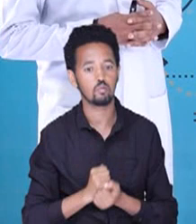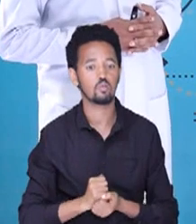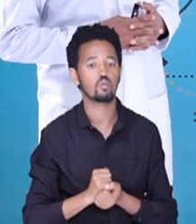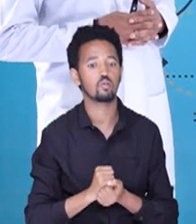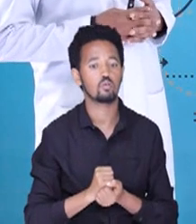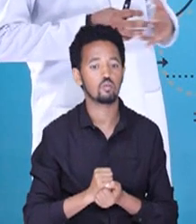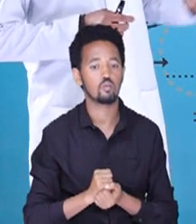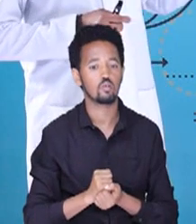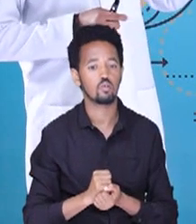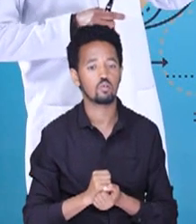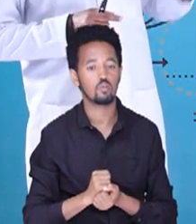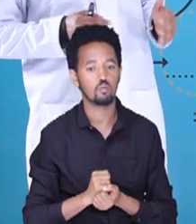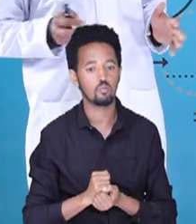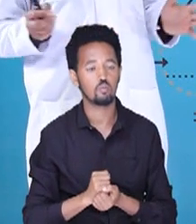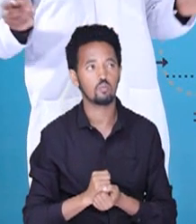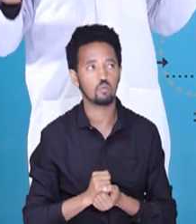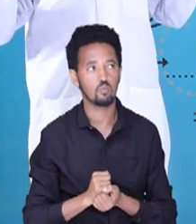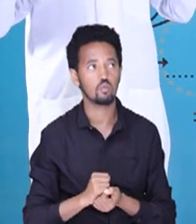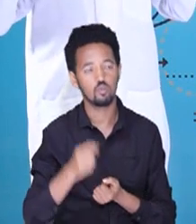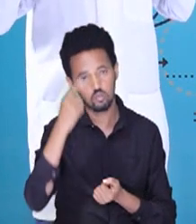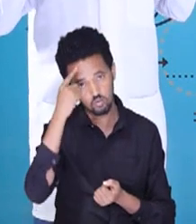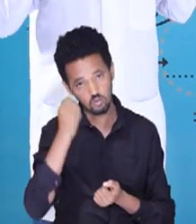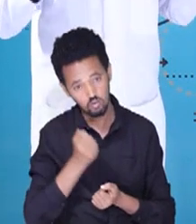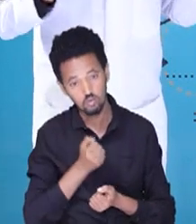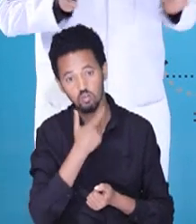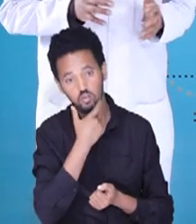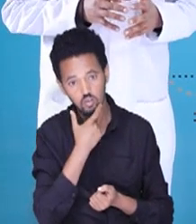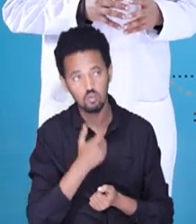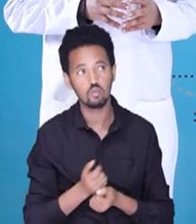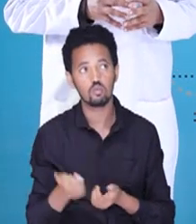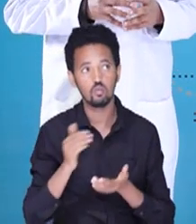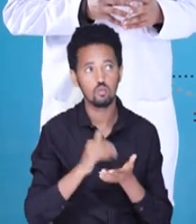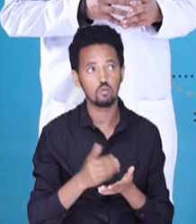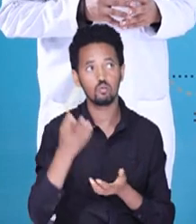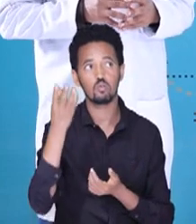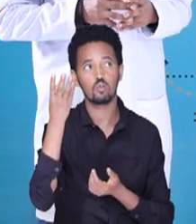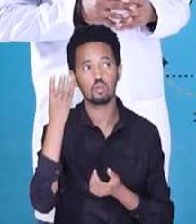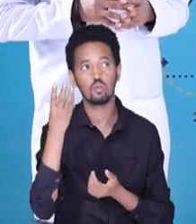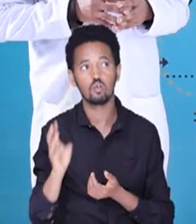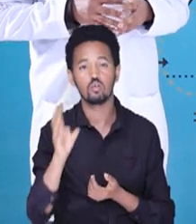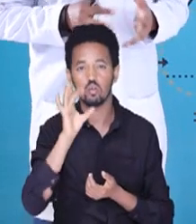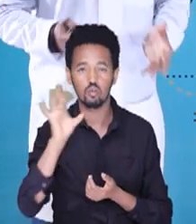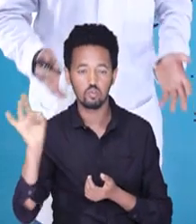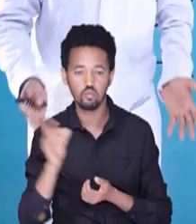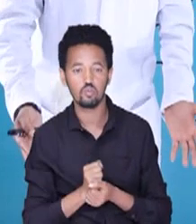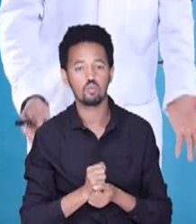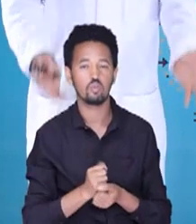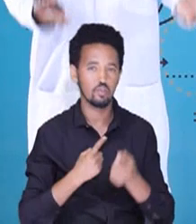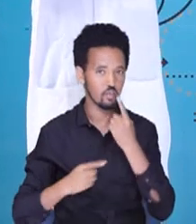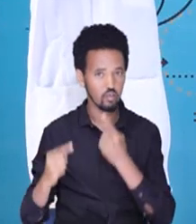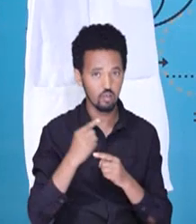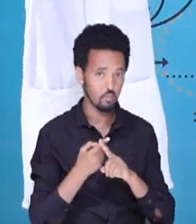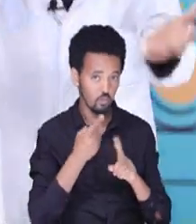Louis the 14th. Later, William arrived to England on November 1688. The